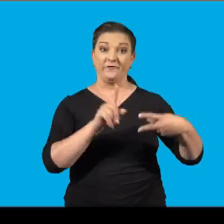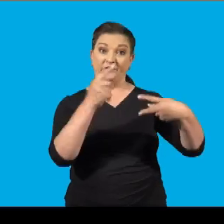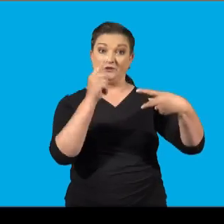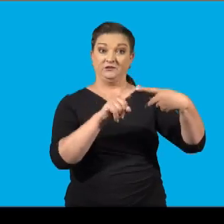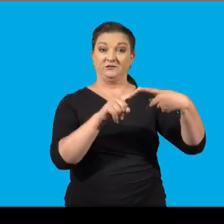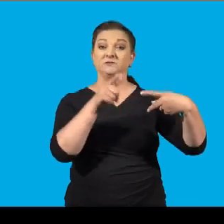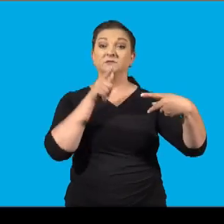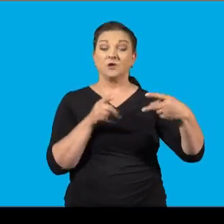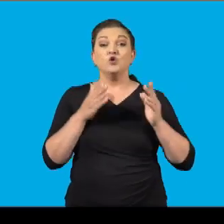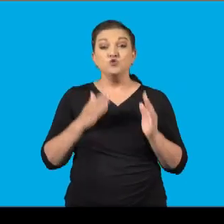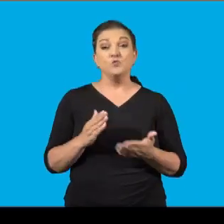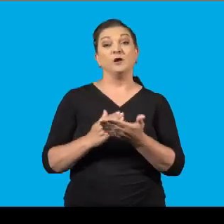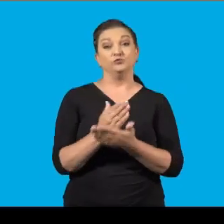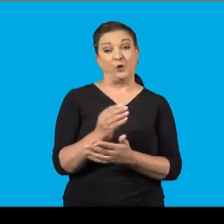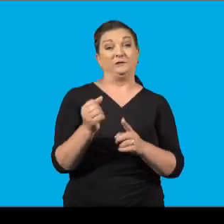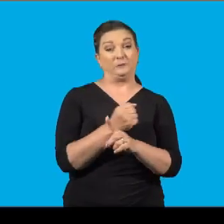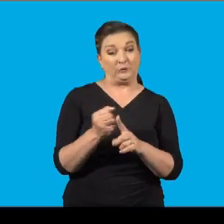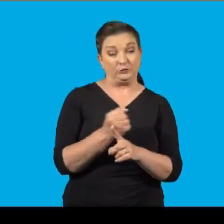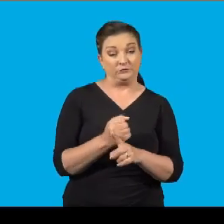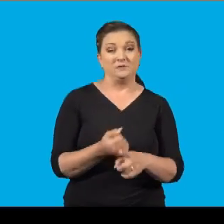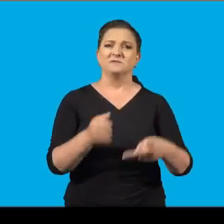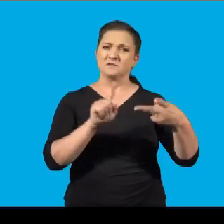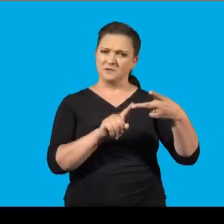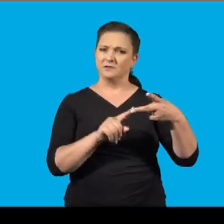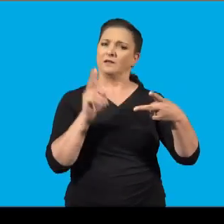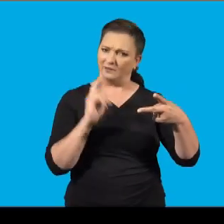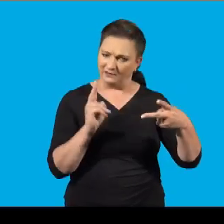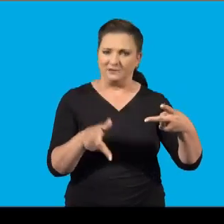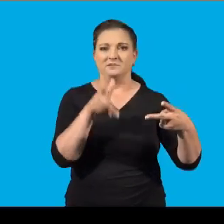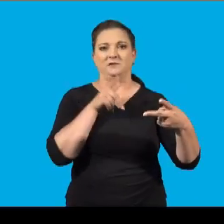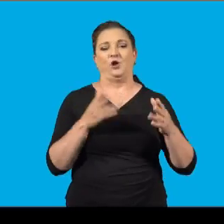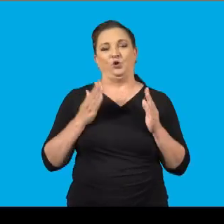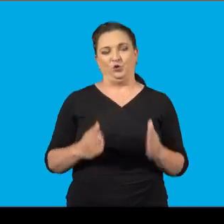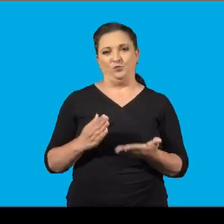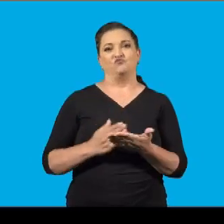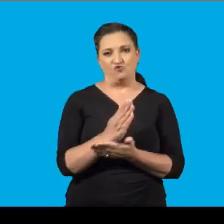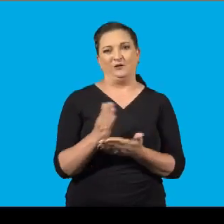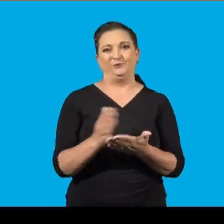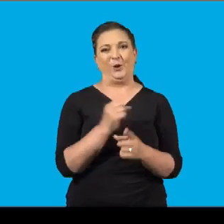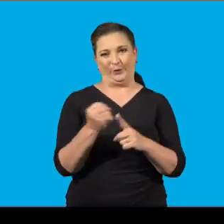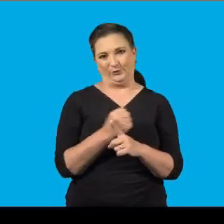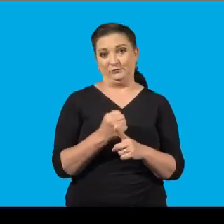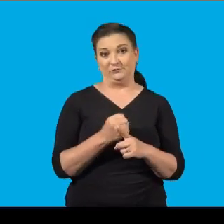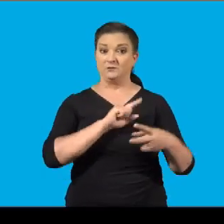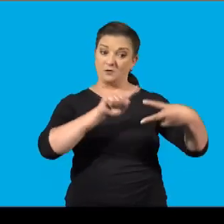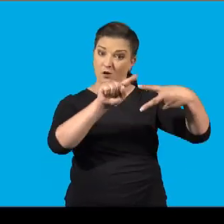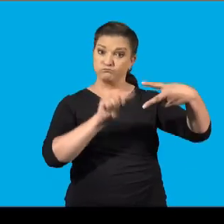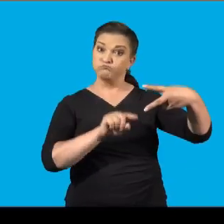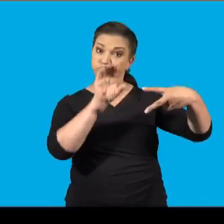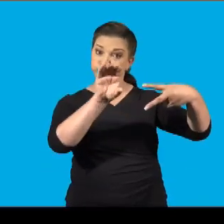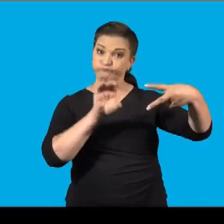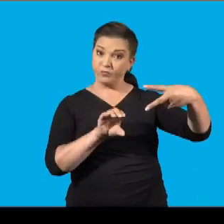rights abuses, and then the next one also speaks to human rights abuses. And then both